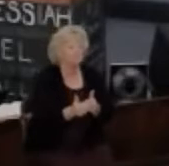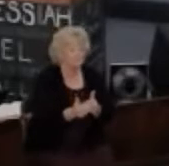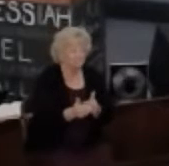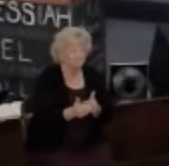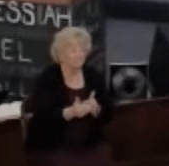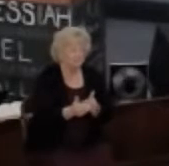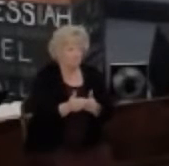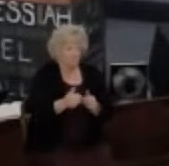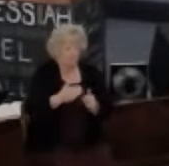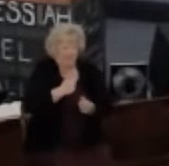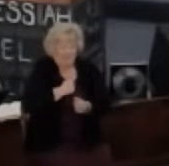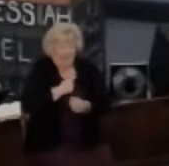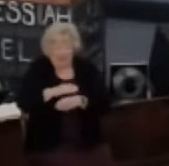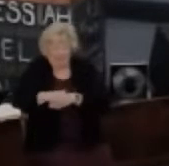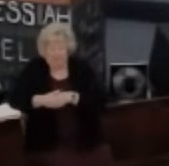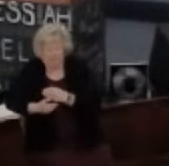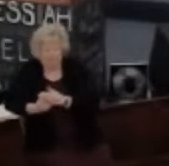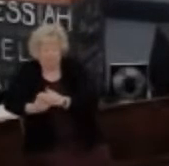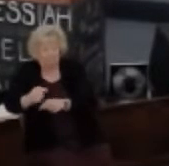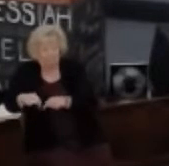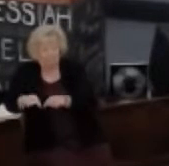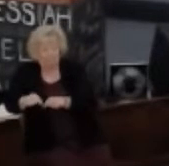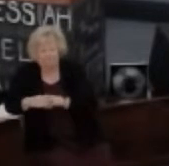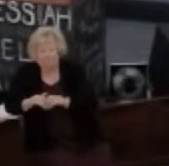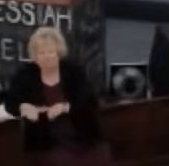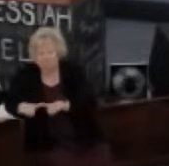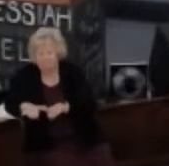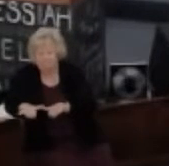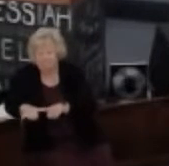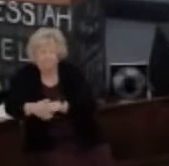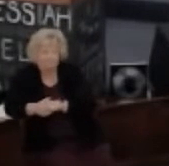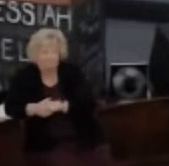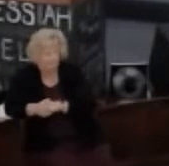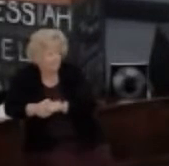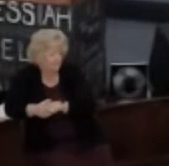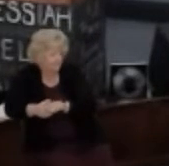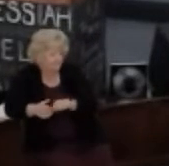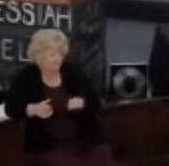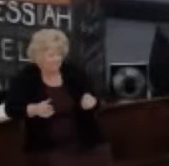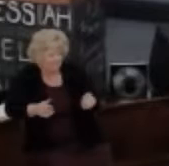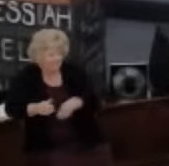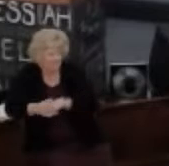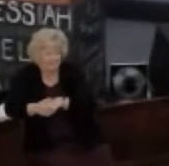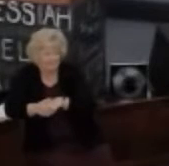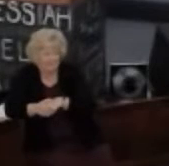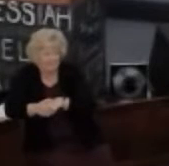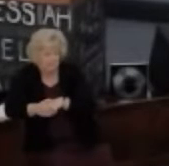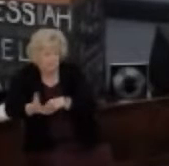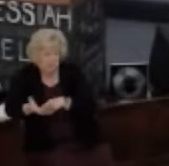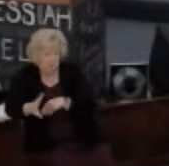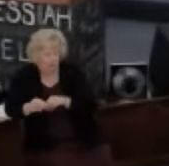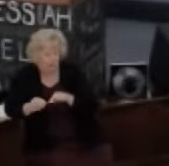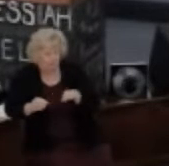the security of the land. And so we're reluctant to move away from the shore.